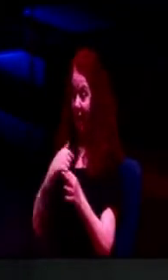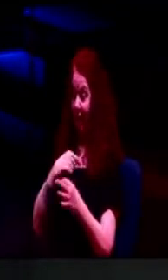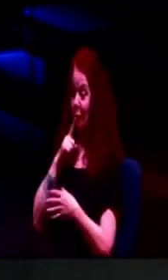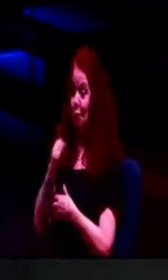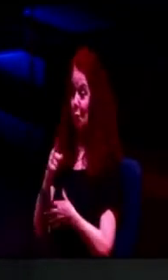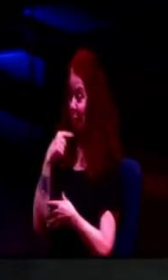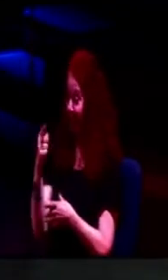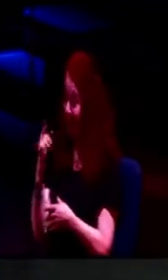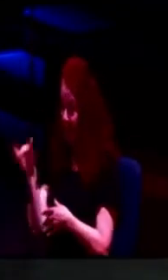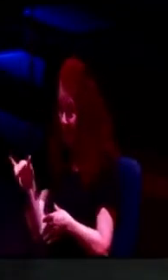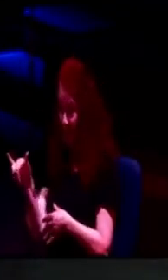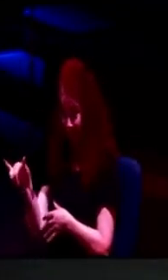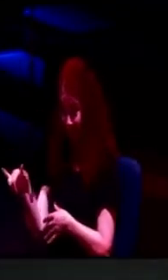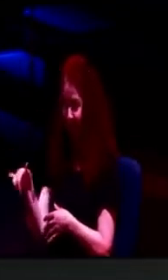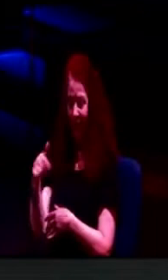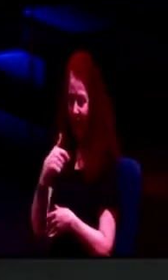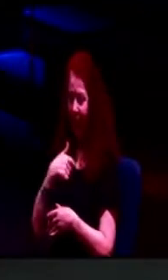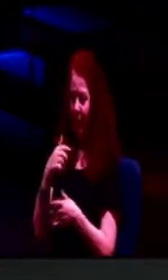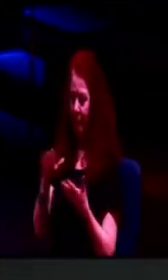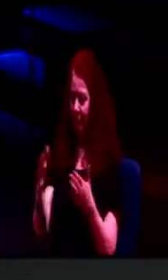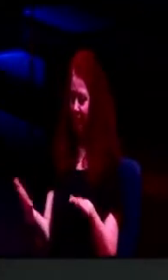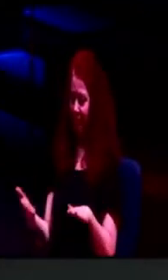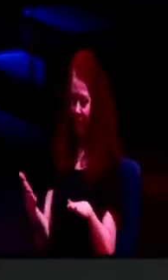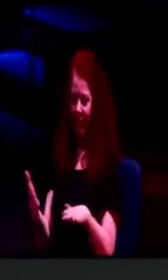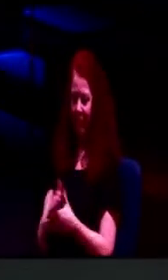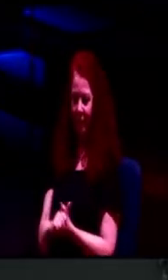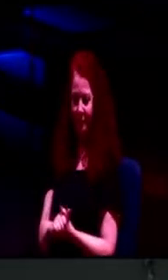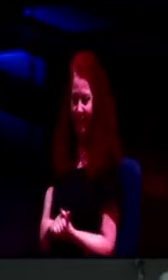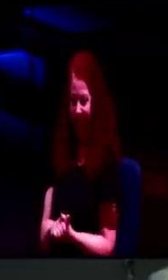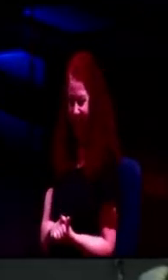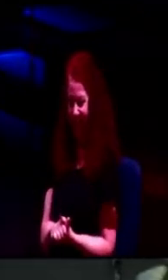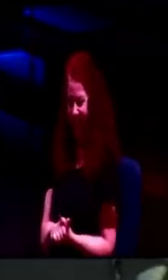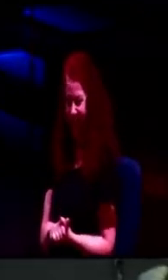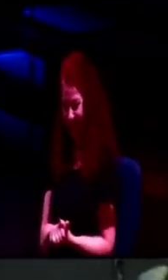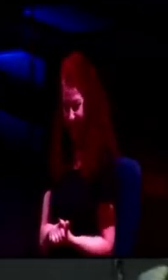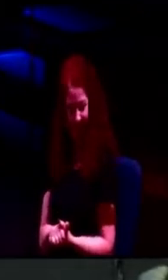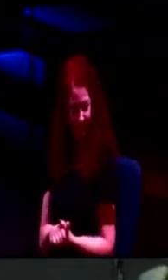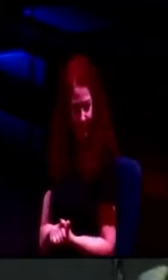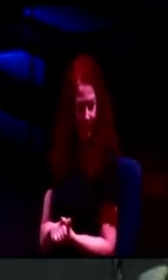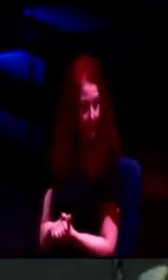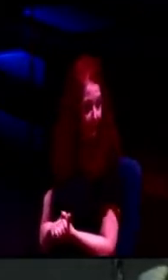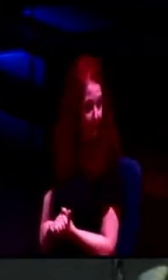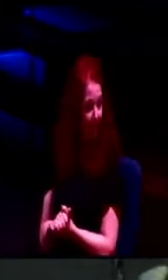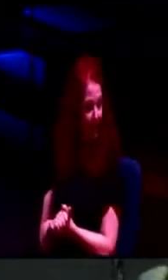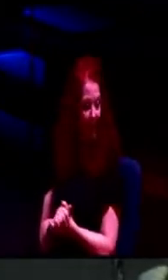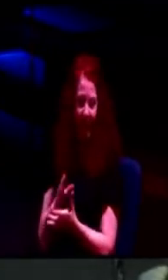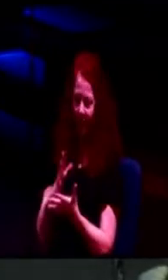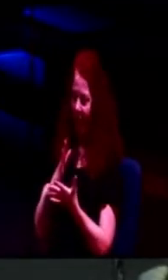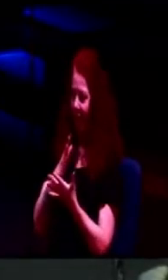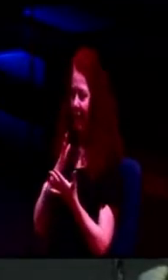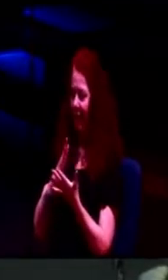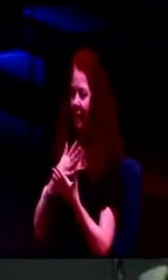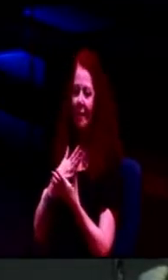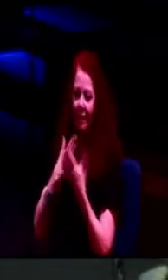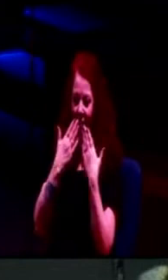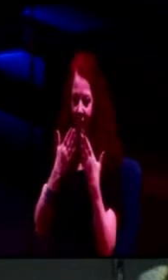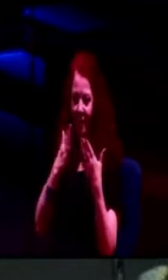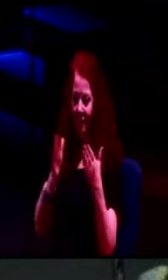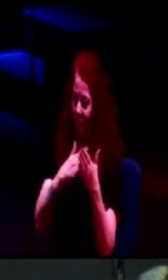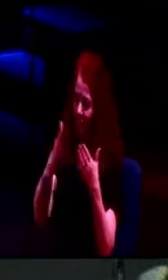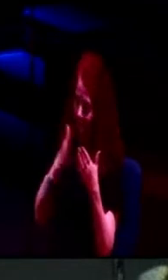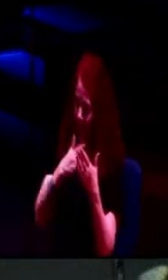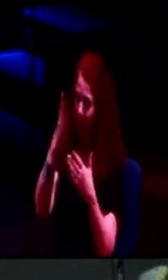in a shallow grave in the backyard. But it's so good. Didn't you enjoy worship this morning? I don't know. I love it.